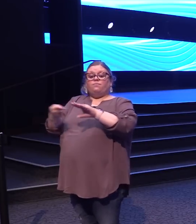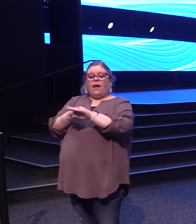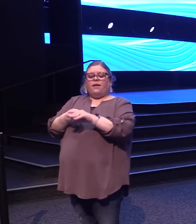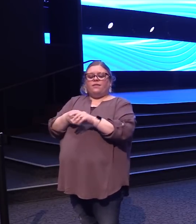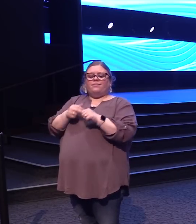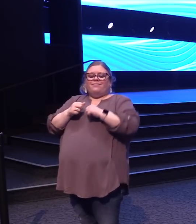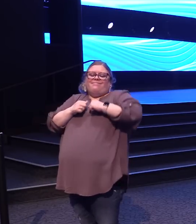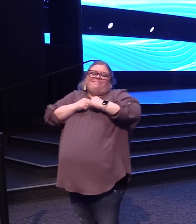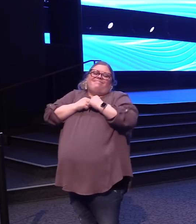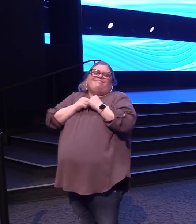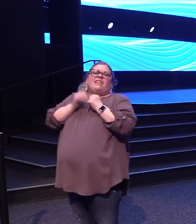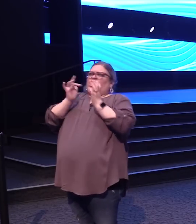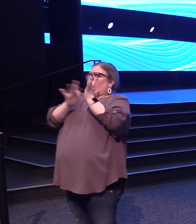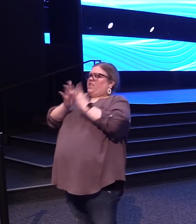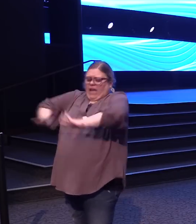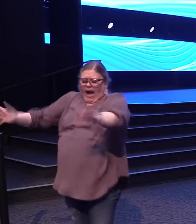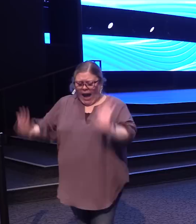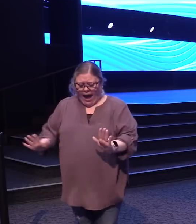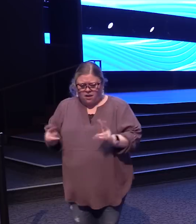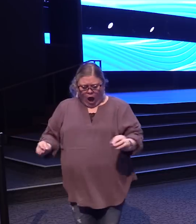like, Jesus. No!